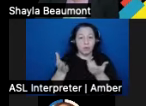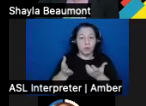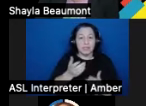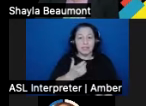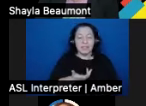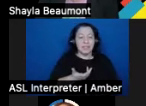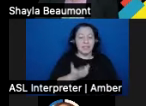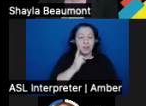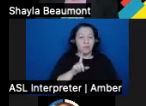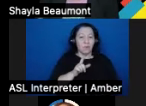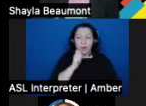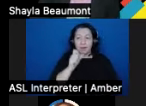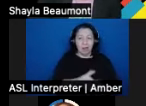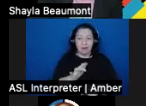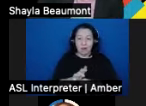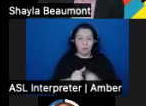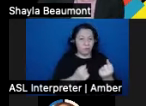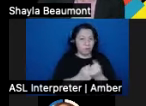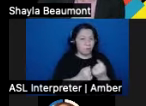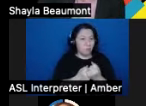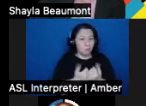the lack of support around